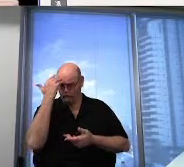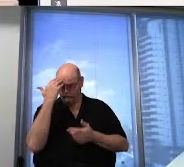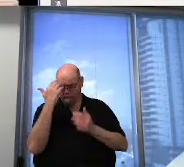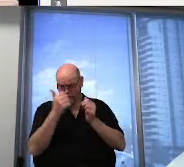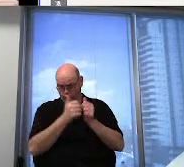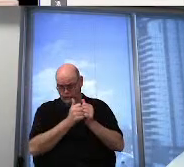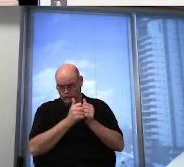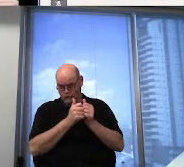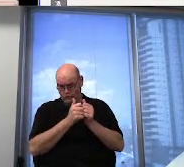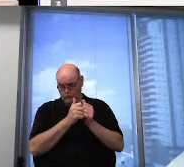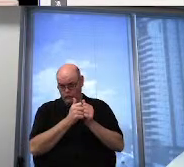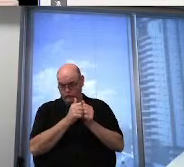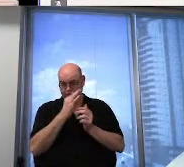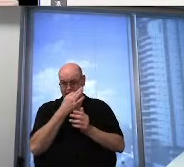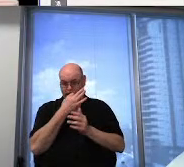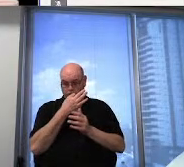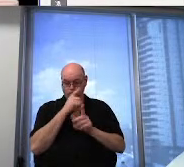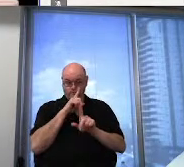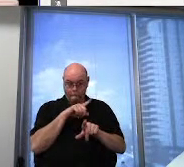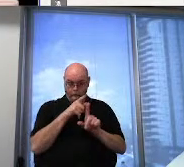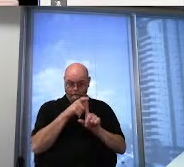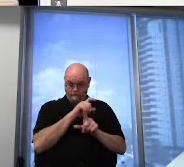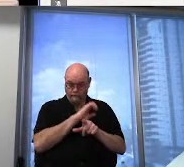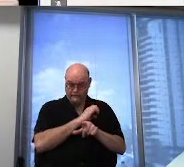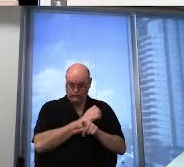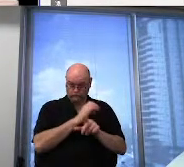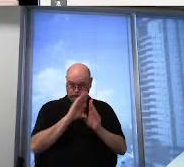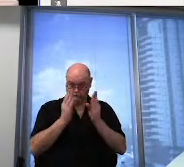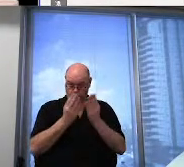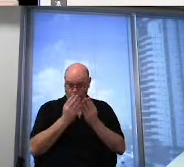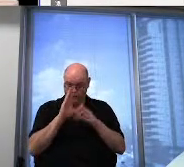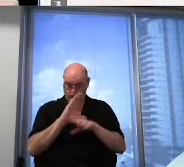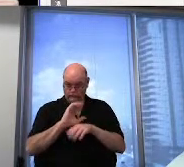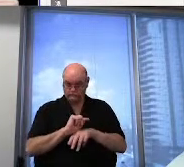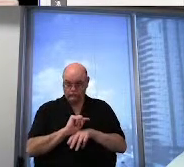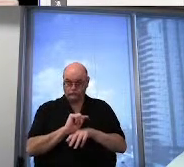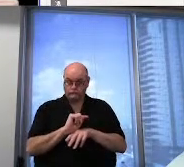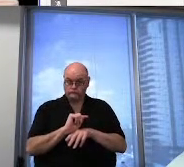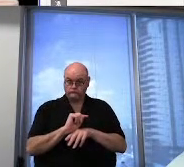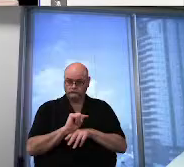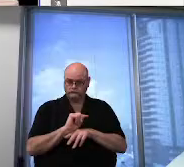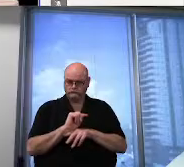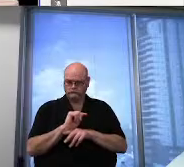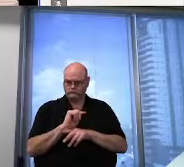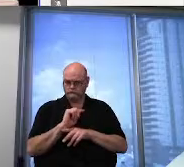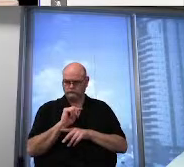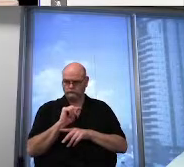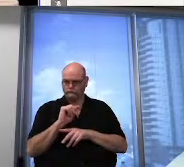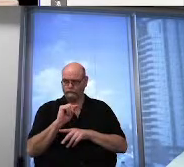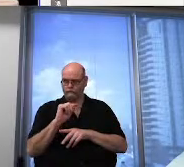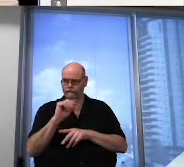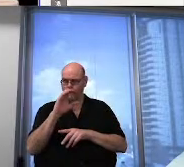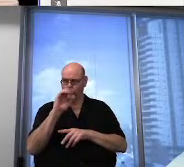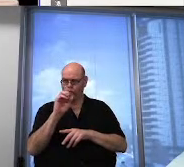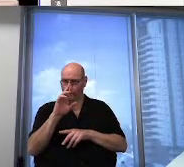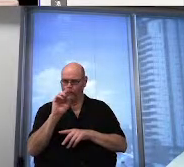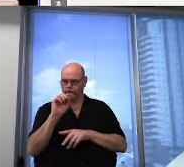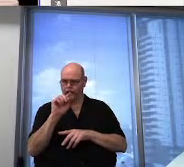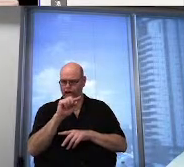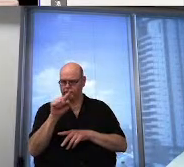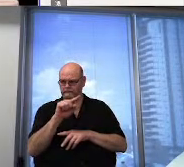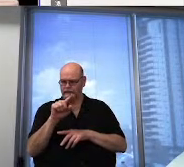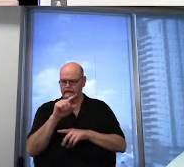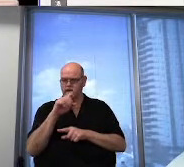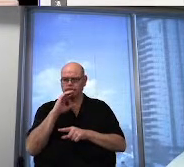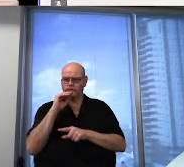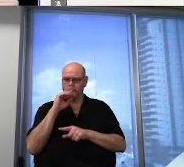Are you familiar with the expert report of Energy Bureau consultant Guimel Cortez